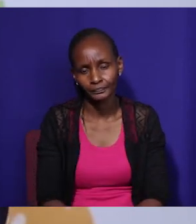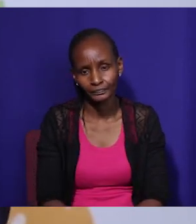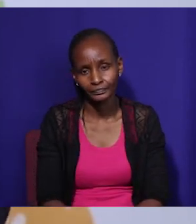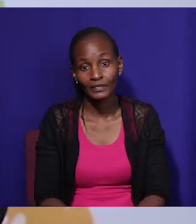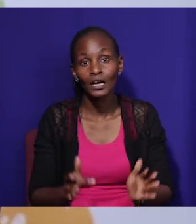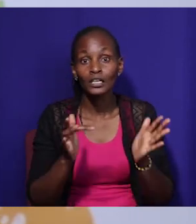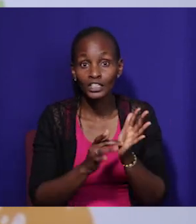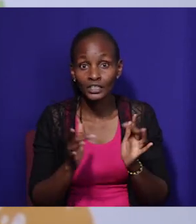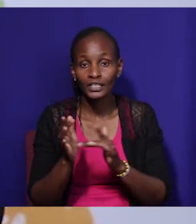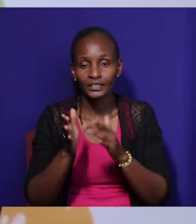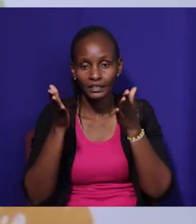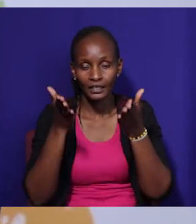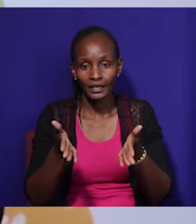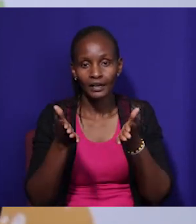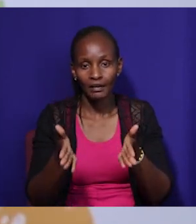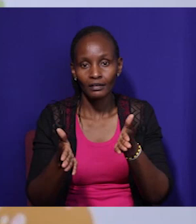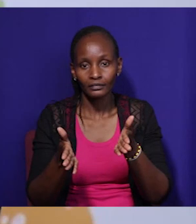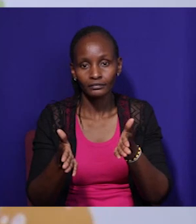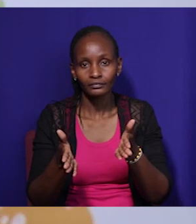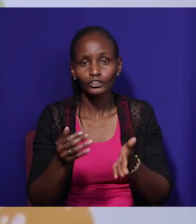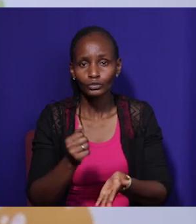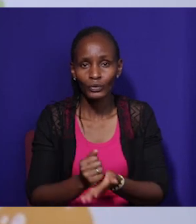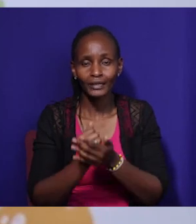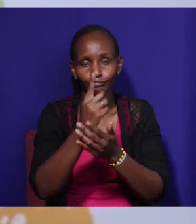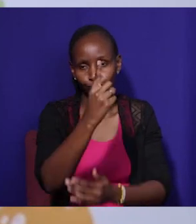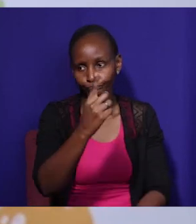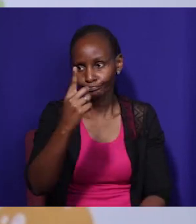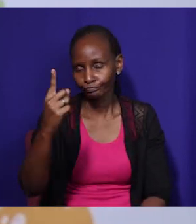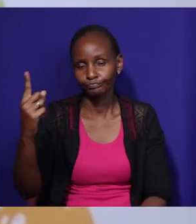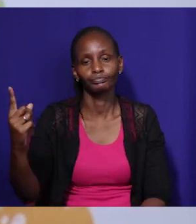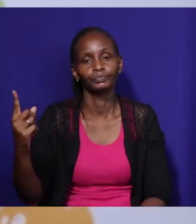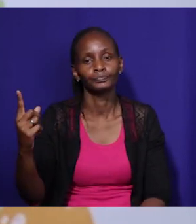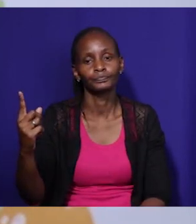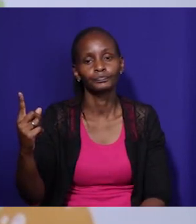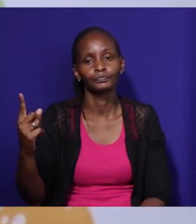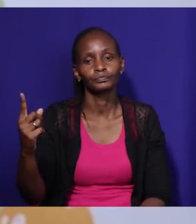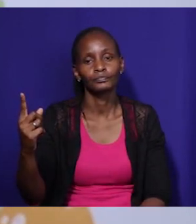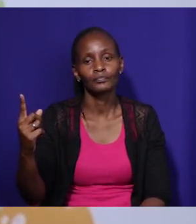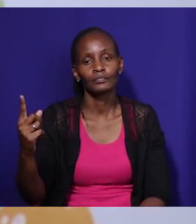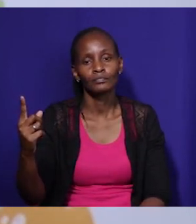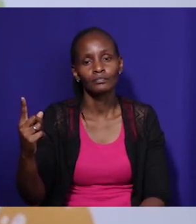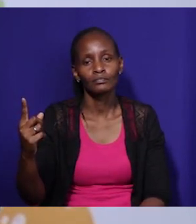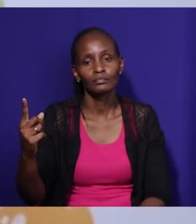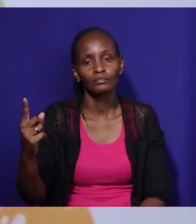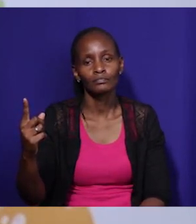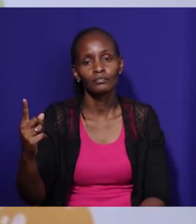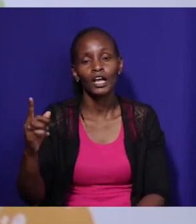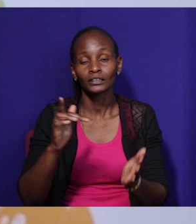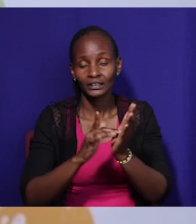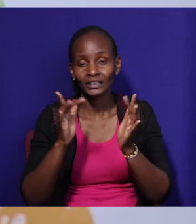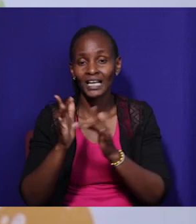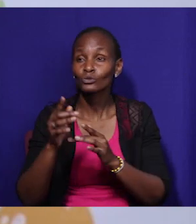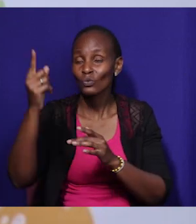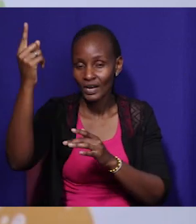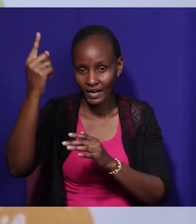Jesus is here to help each one of us. We will not give up. He will turn